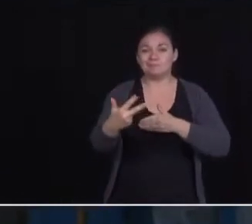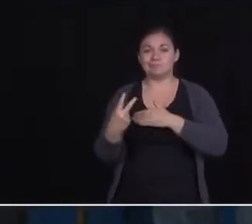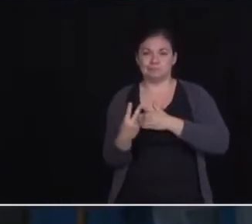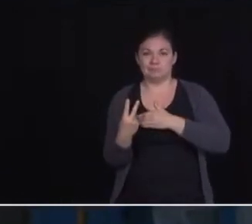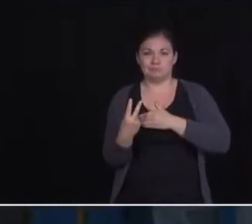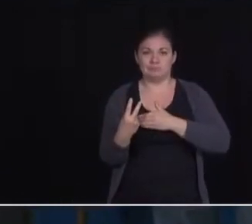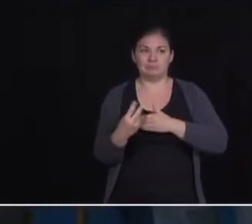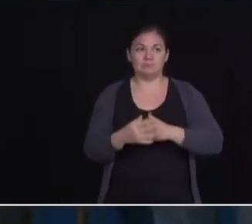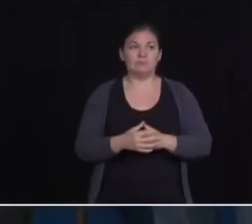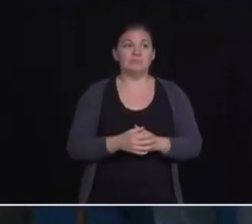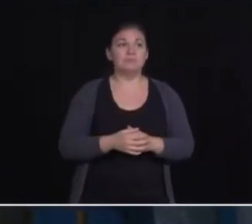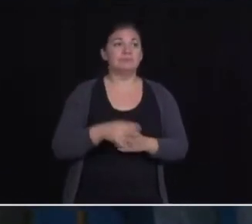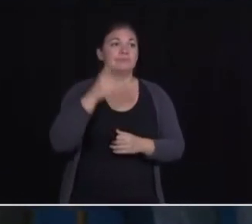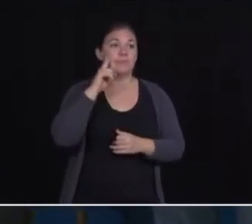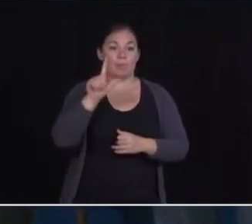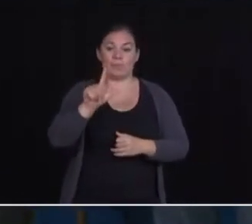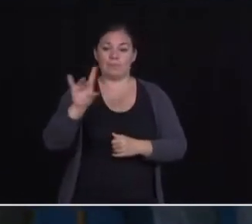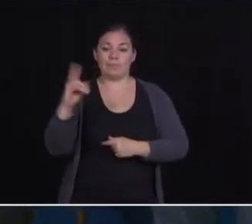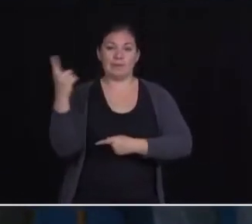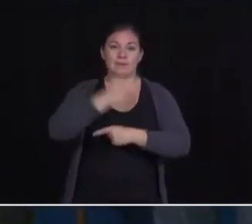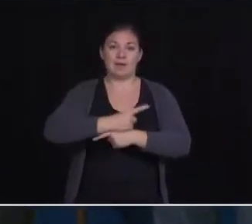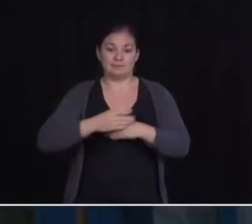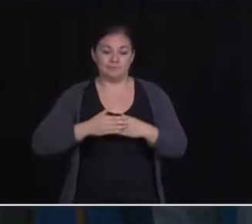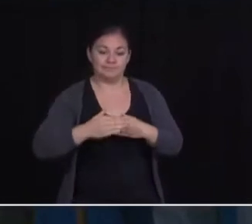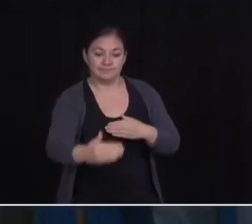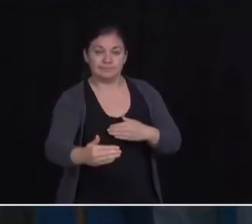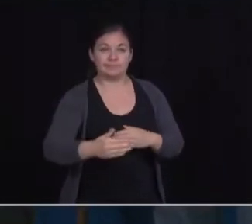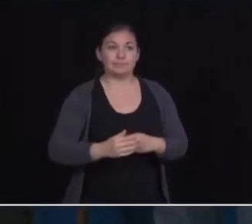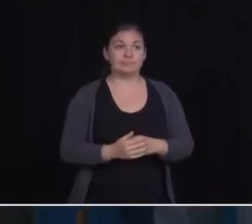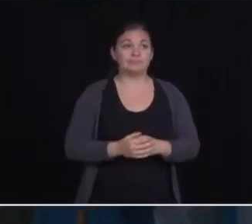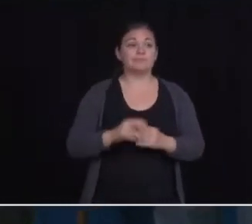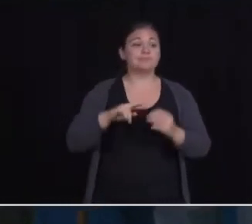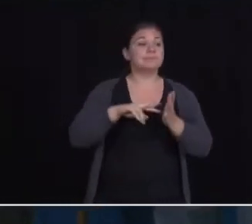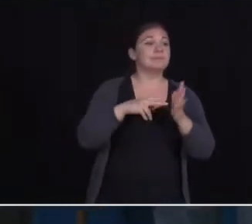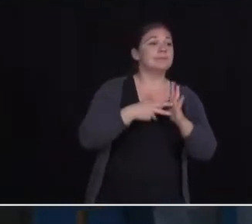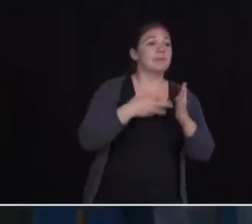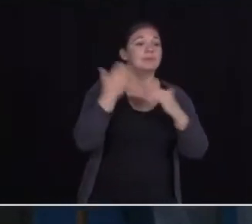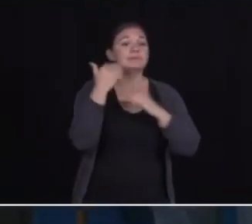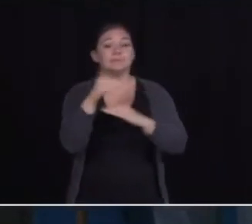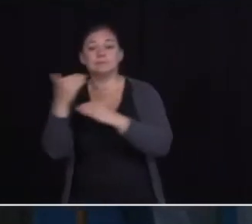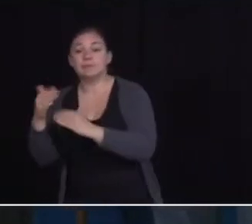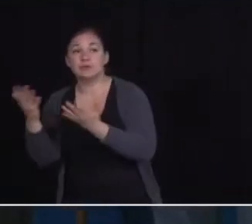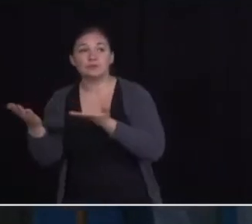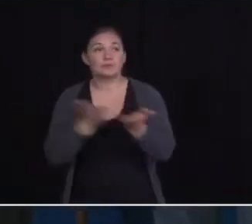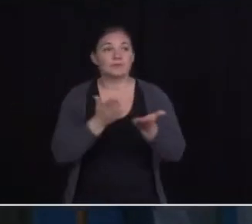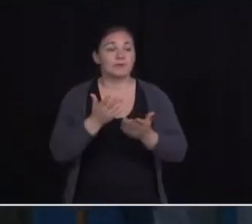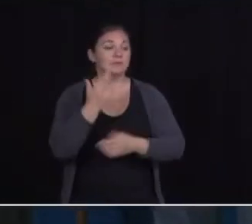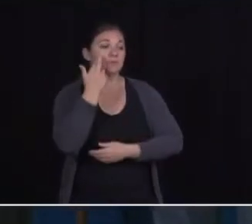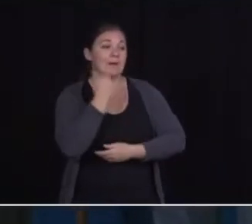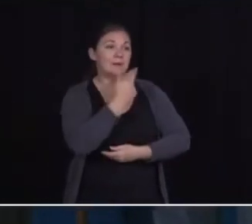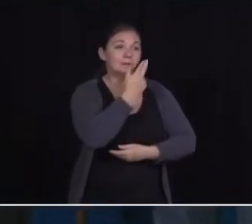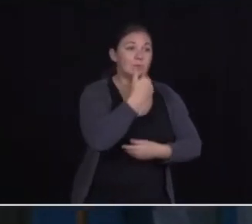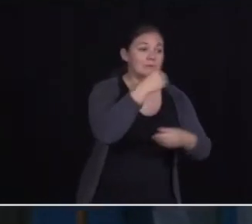indoor service in restaurants, bars, and other places people go to for food and drink, including